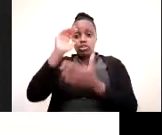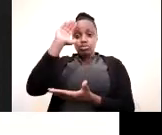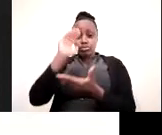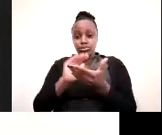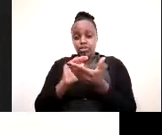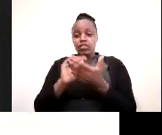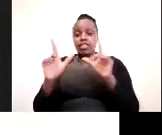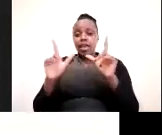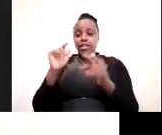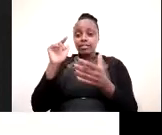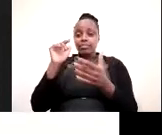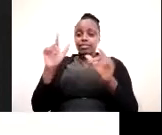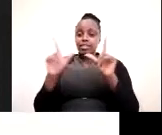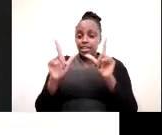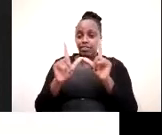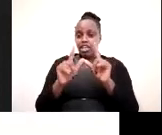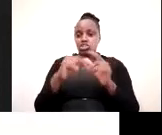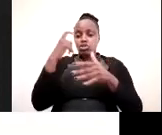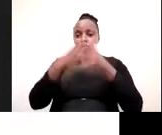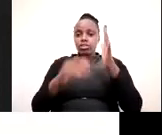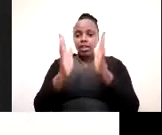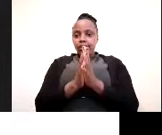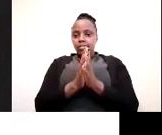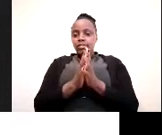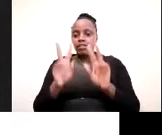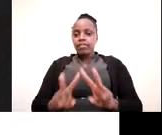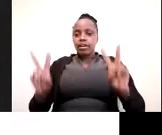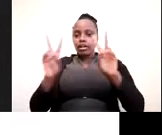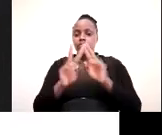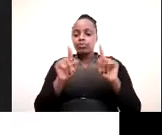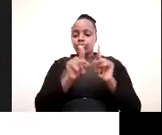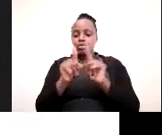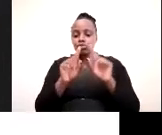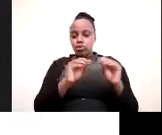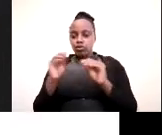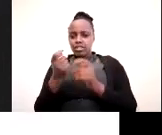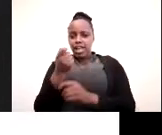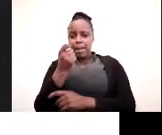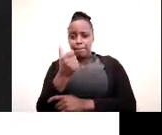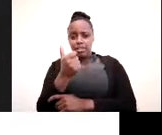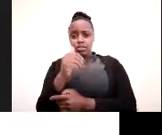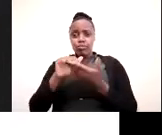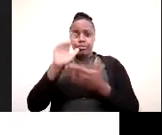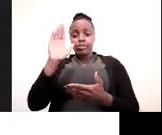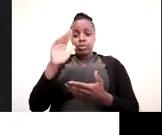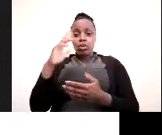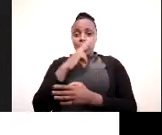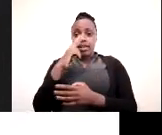certification costs and administrative burden. And also we shift a bit more on the